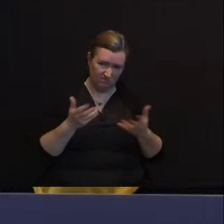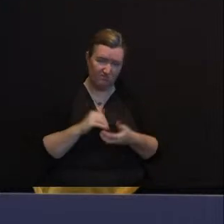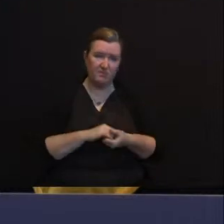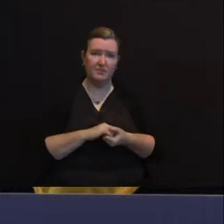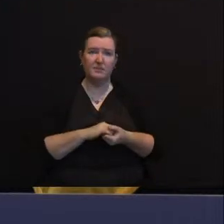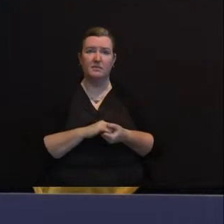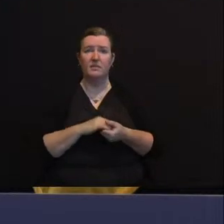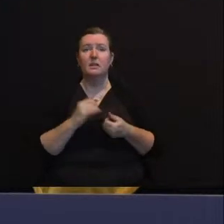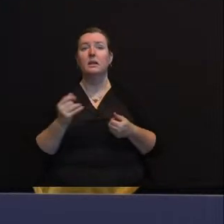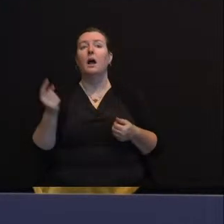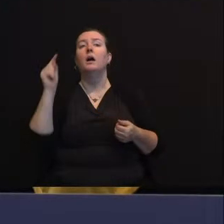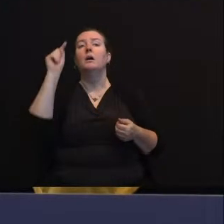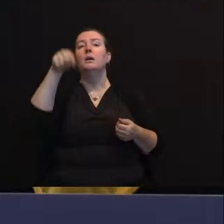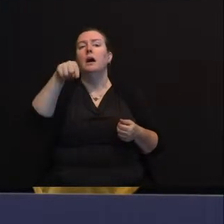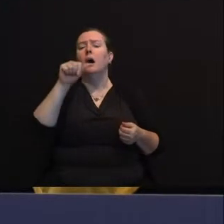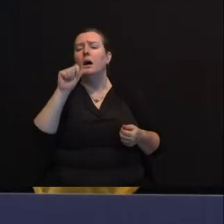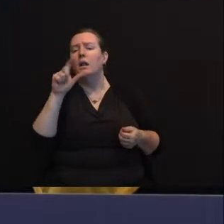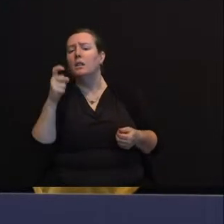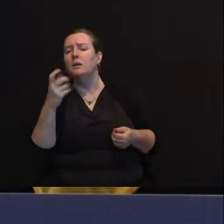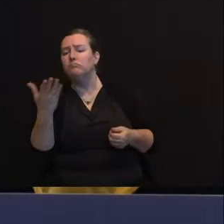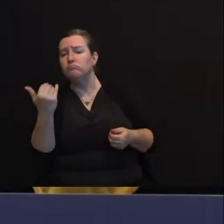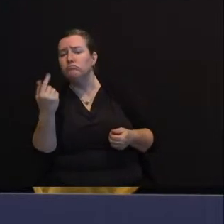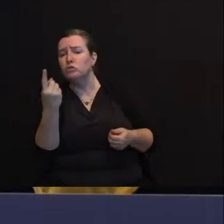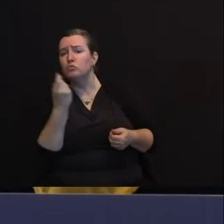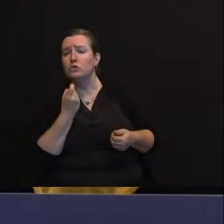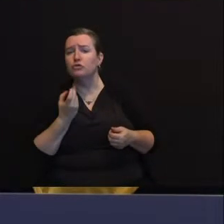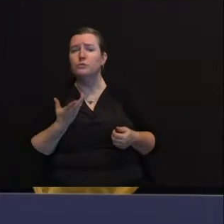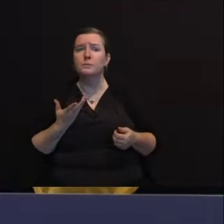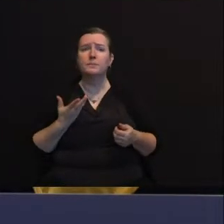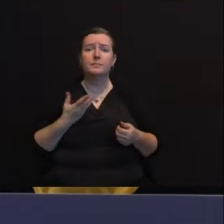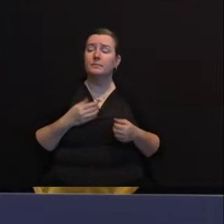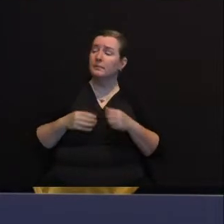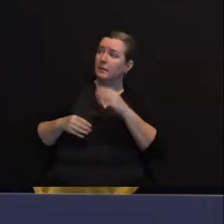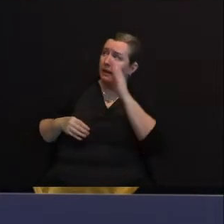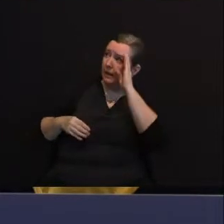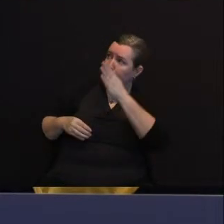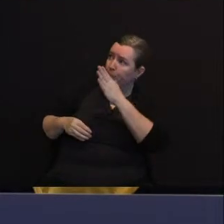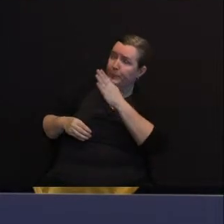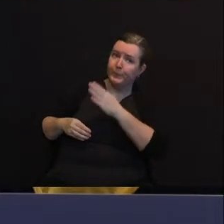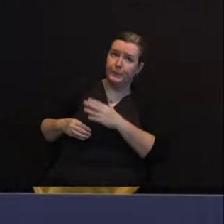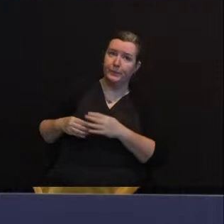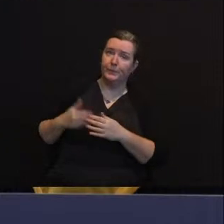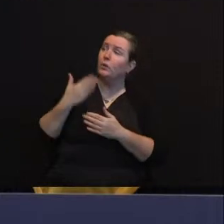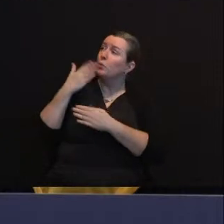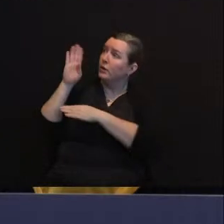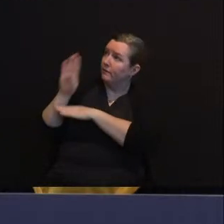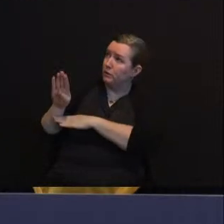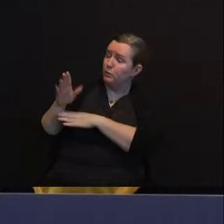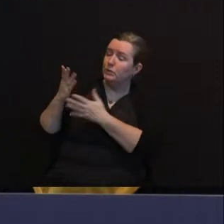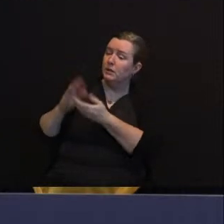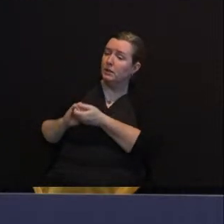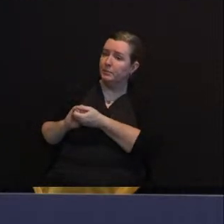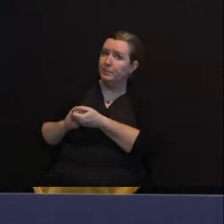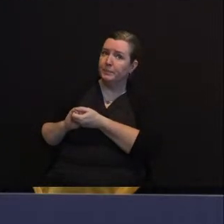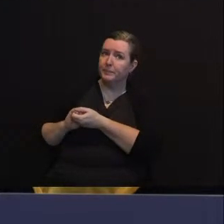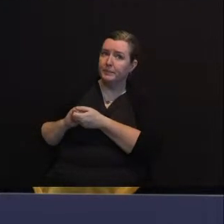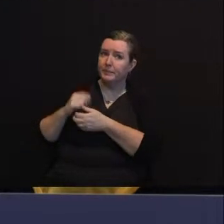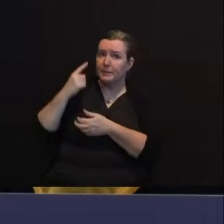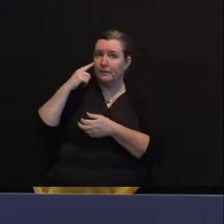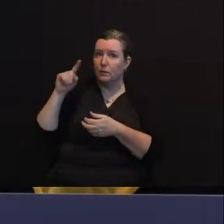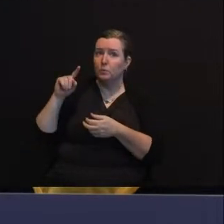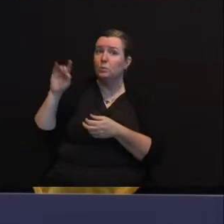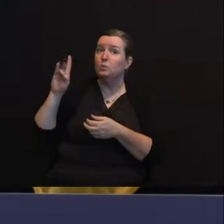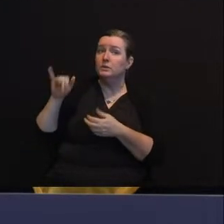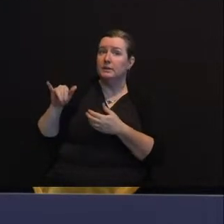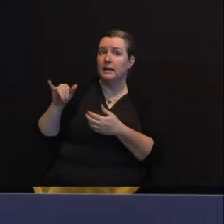to Alex, and then we'll come down to Elise. Alex, hello. Good afternoon. For Commissioner Firstachelli and Dr. Lifshitz,